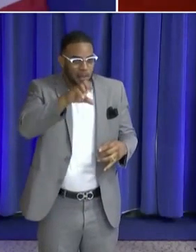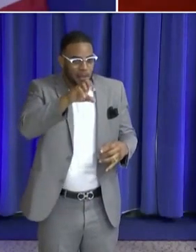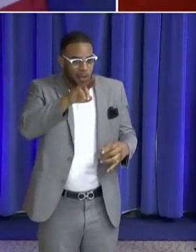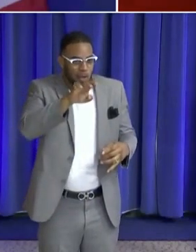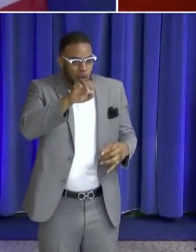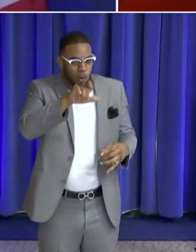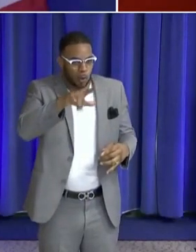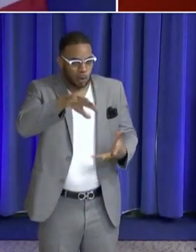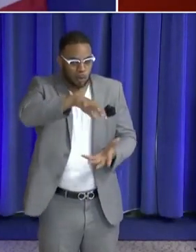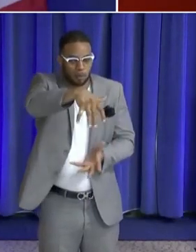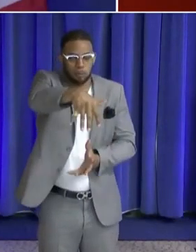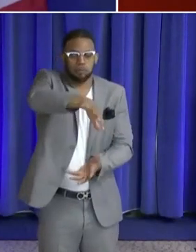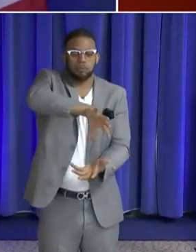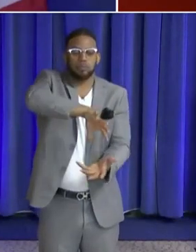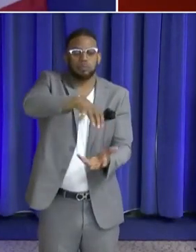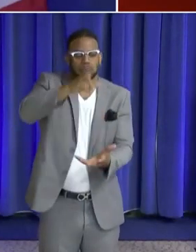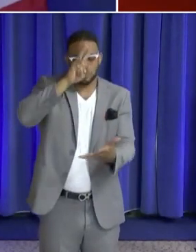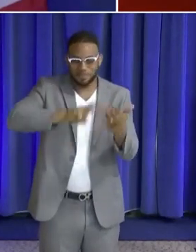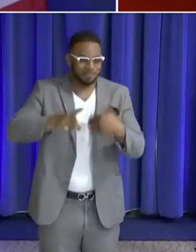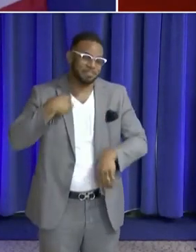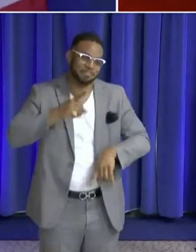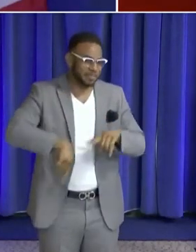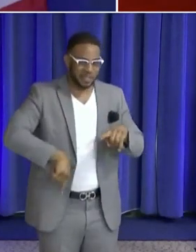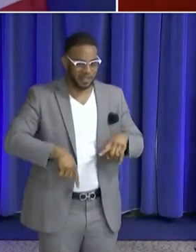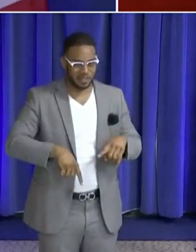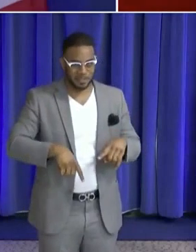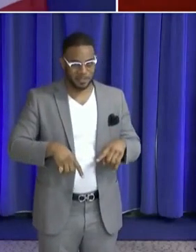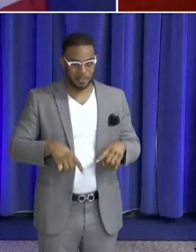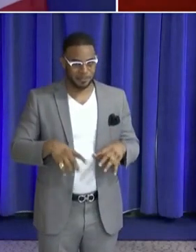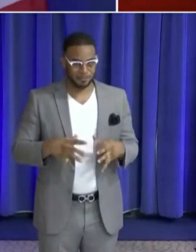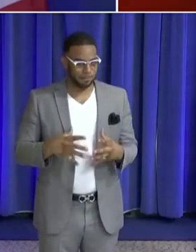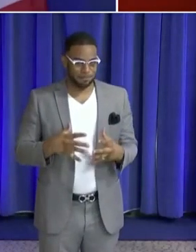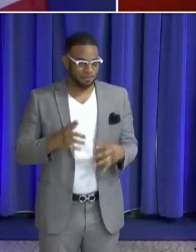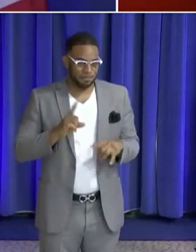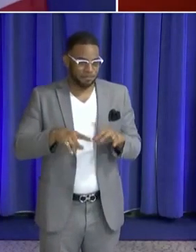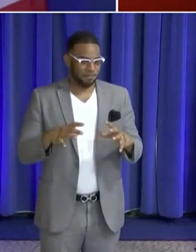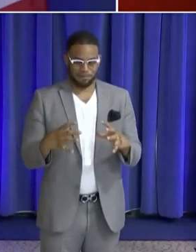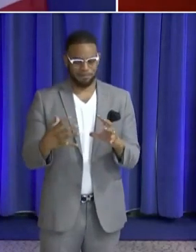The only thing that I would ask is that we continue to have people who come here act